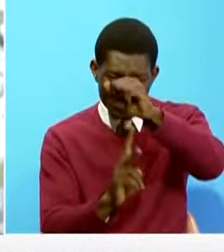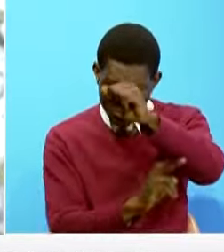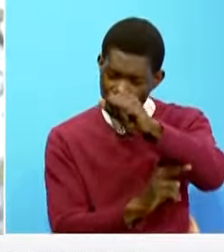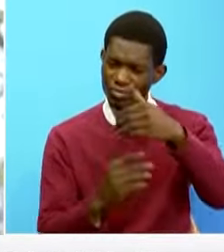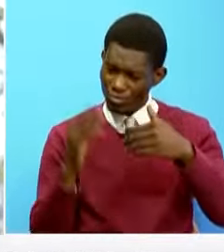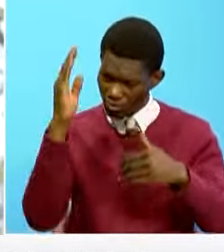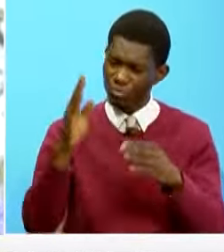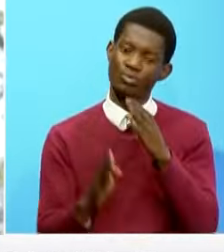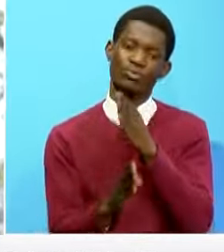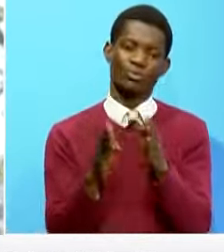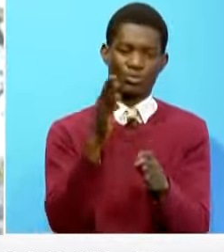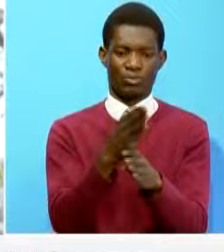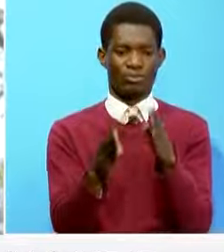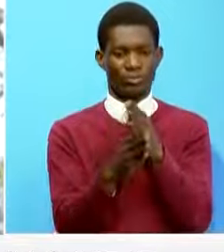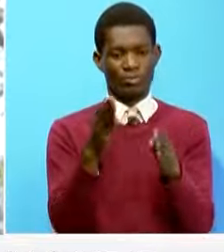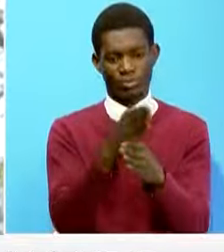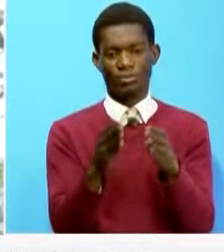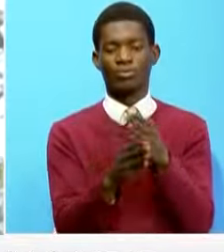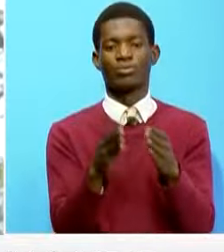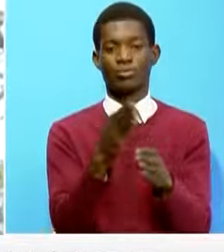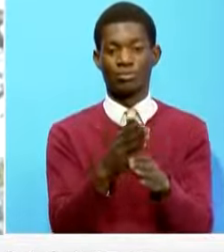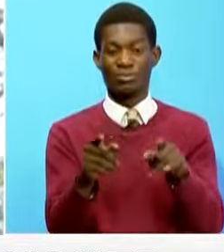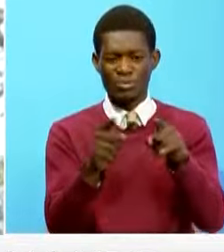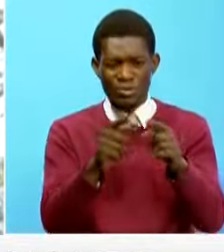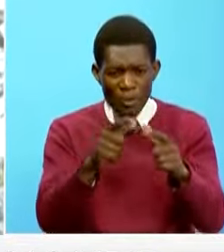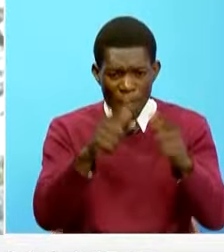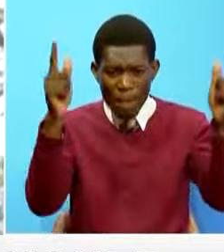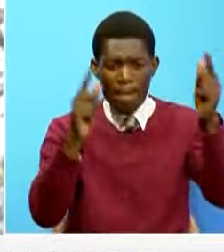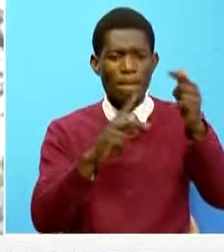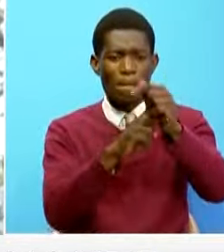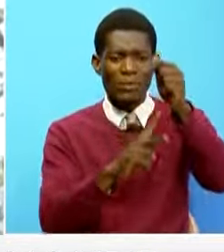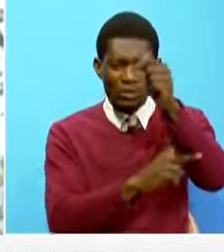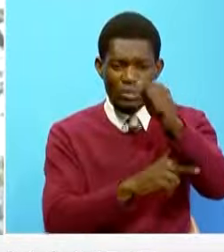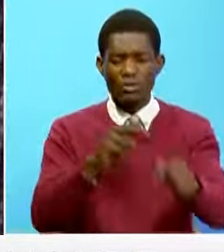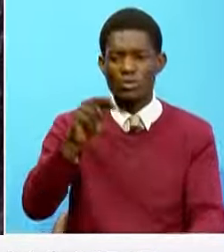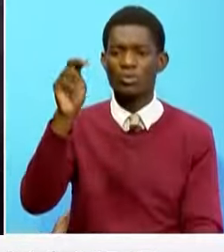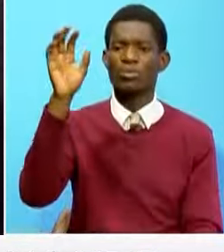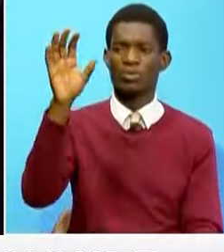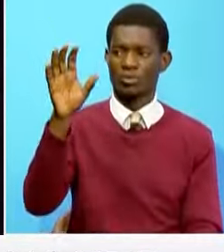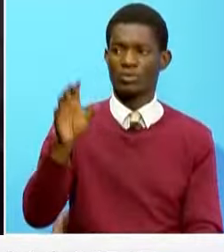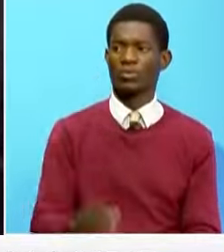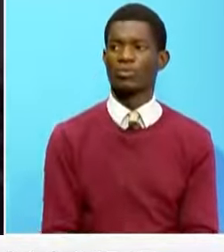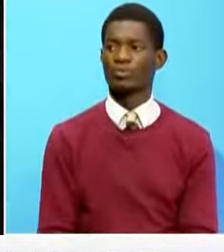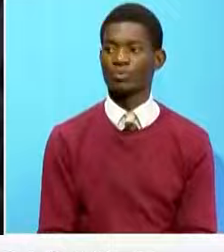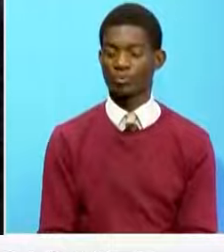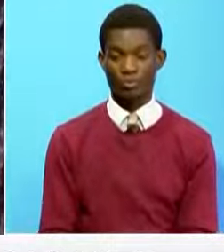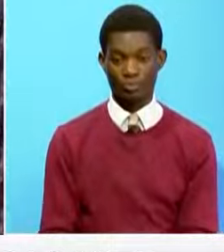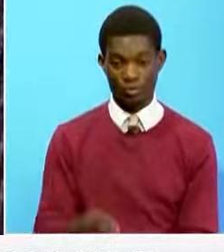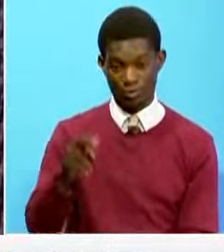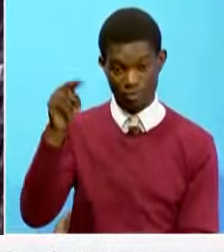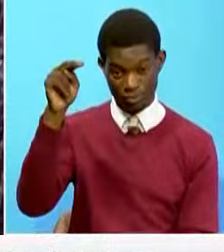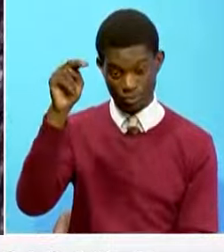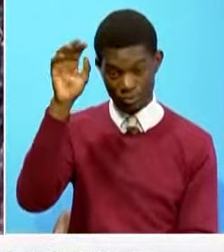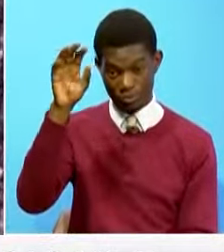and installation of Akro bridges in Northern Province alone. Northern Province Minister and Road